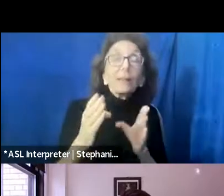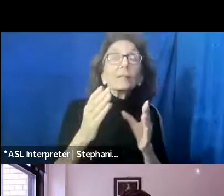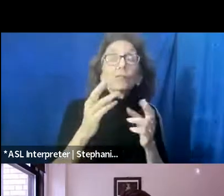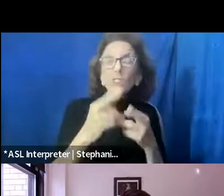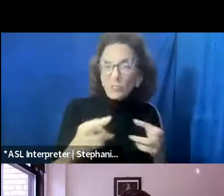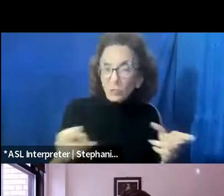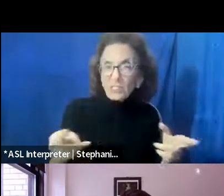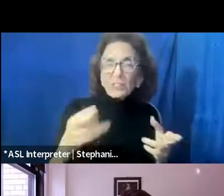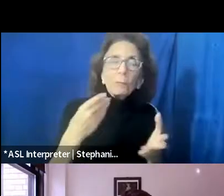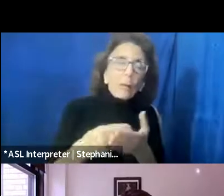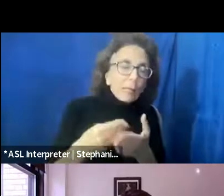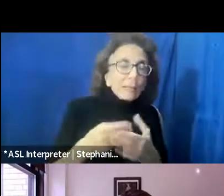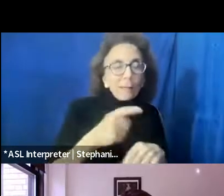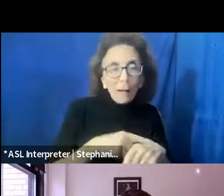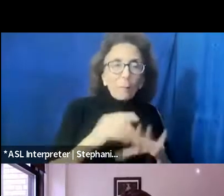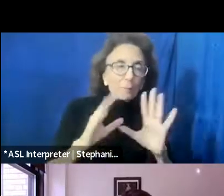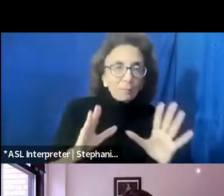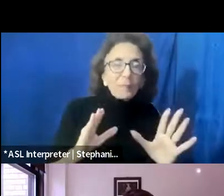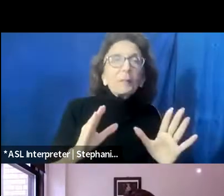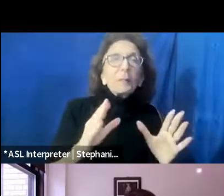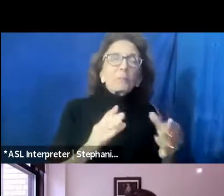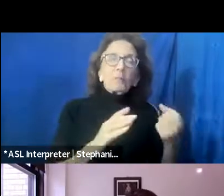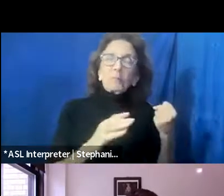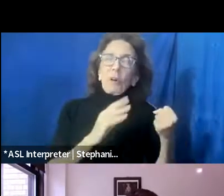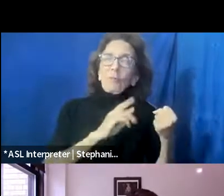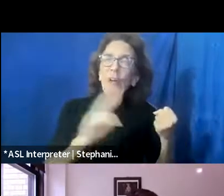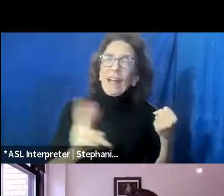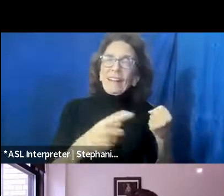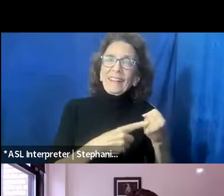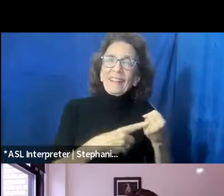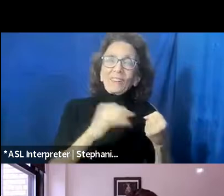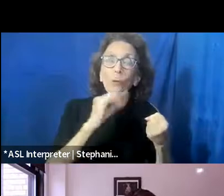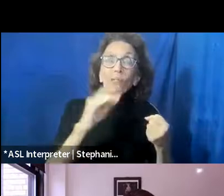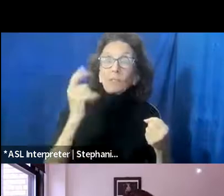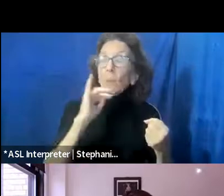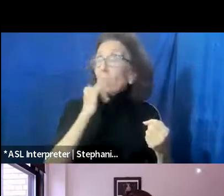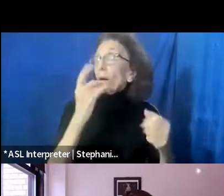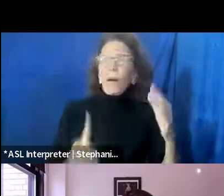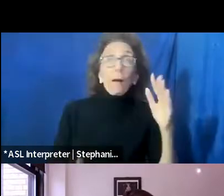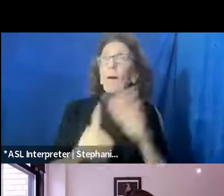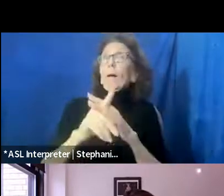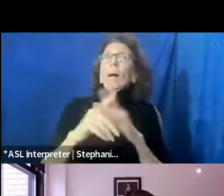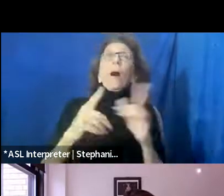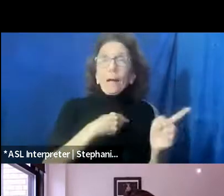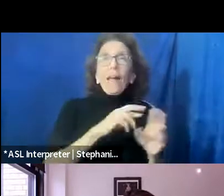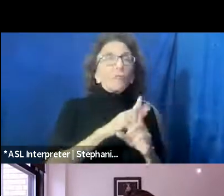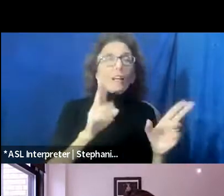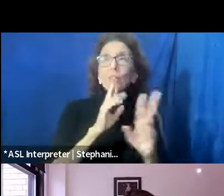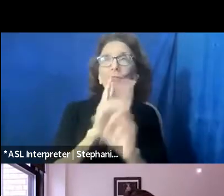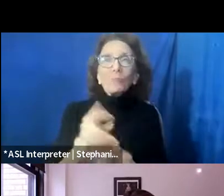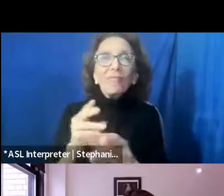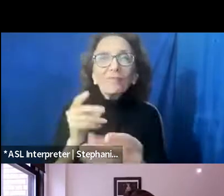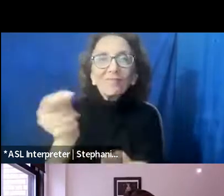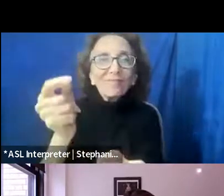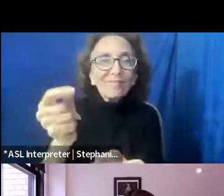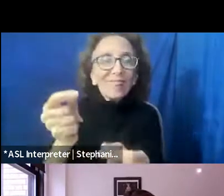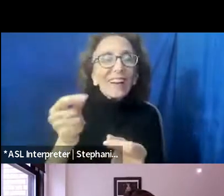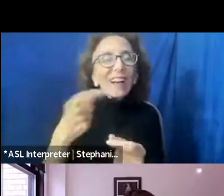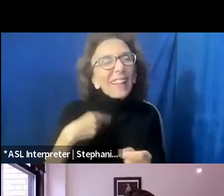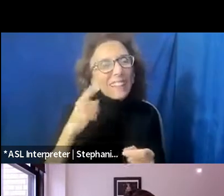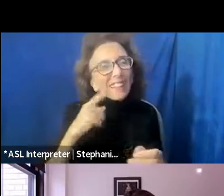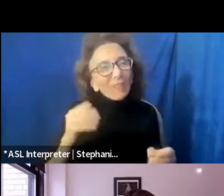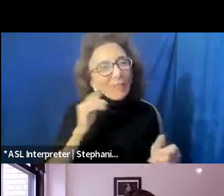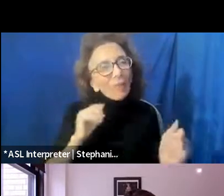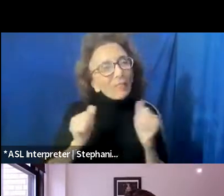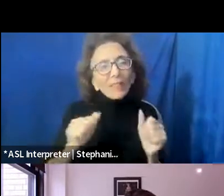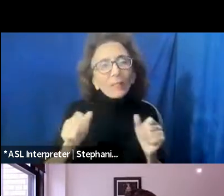time, whatever, for the unexpected, so we can be spontaneous. I think spontaneity is so important. So